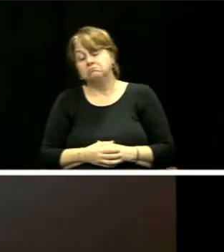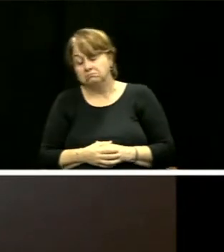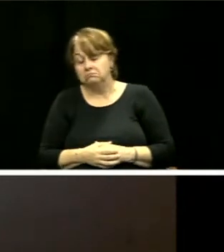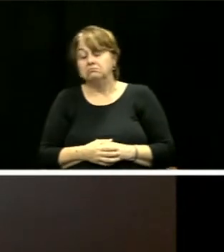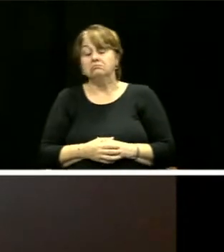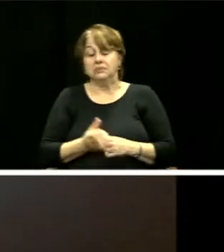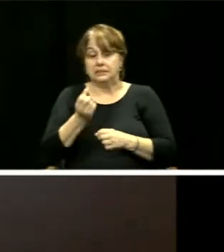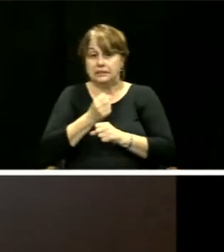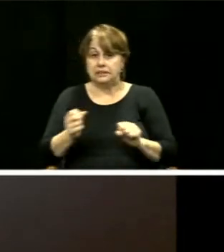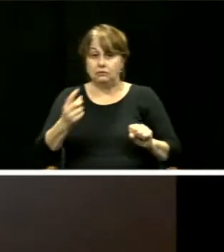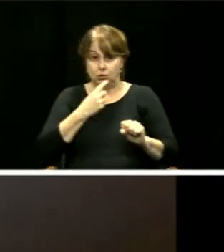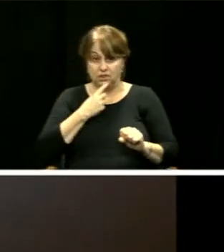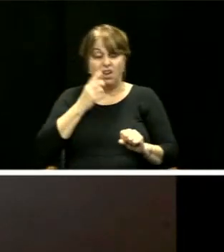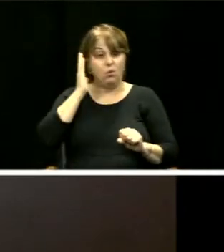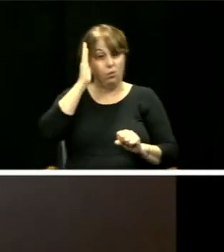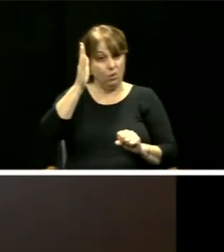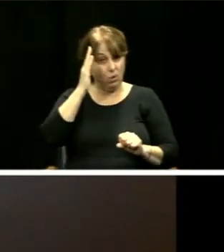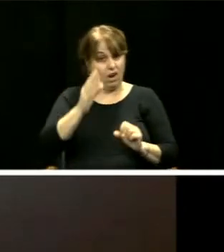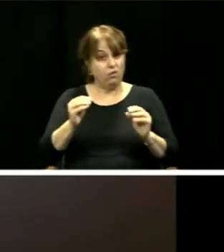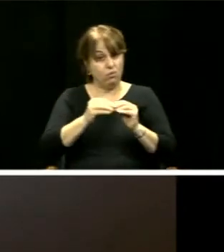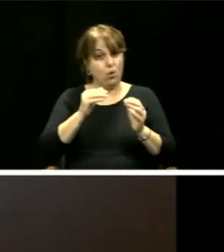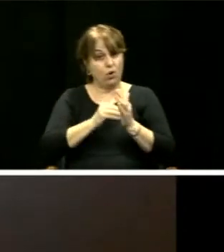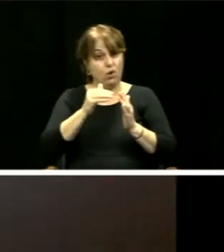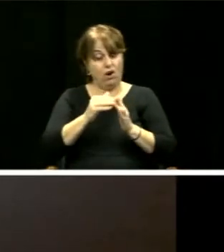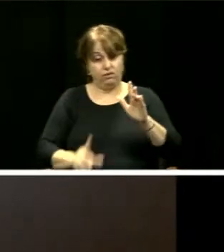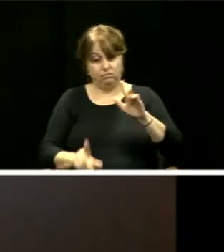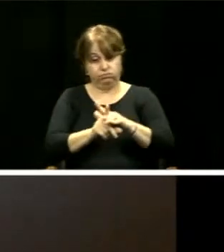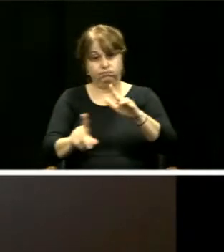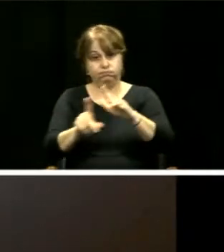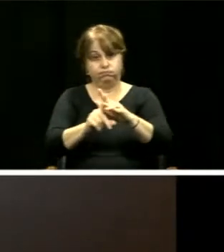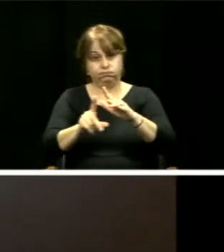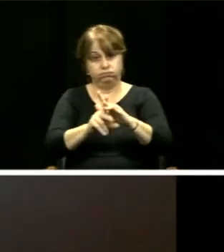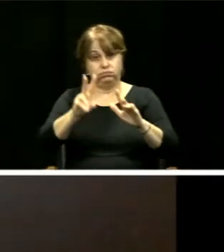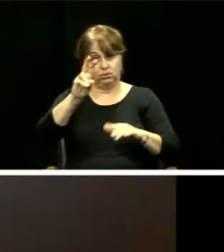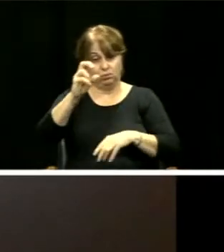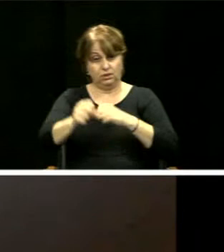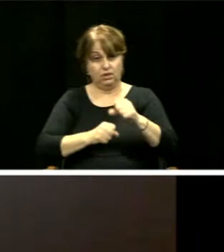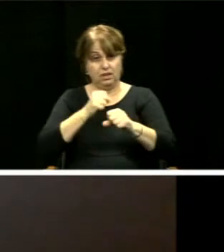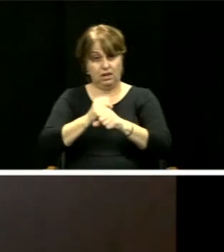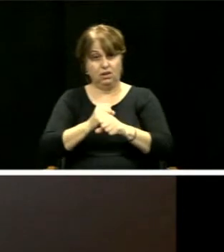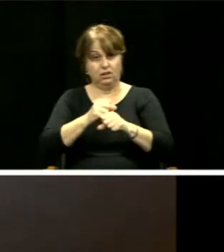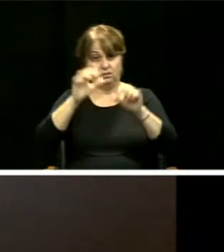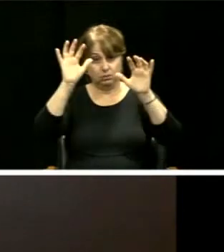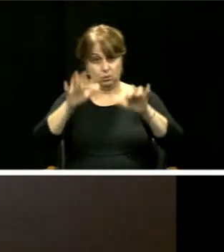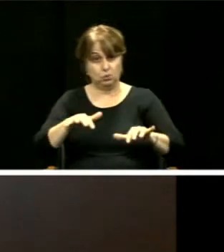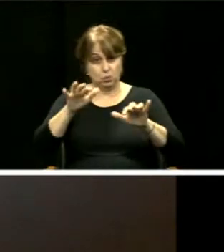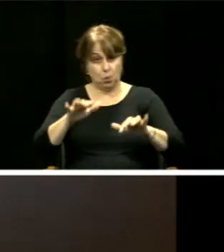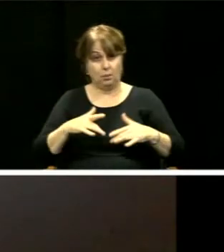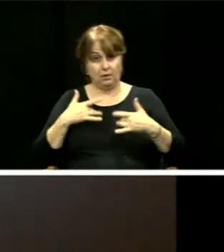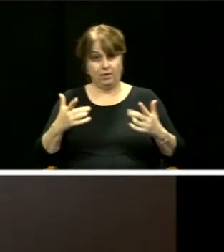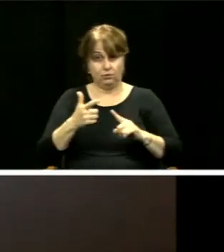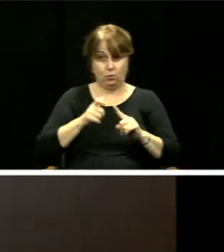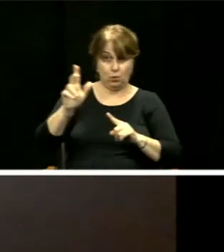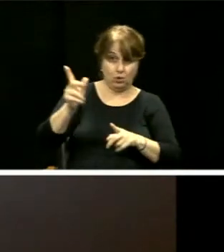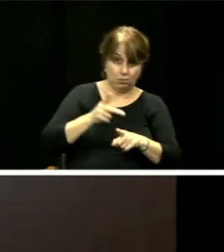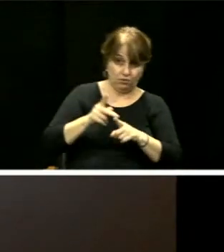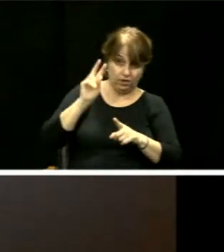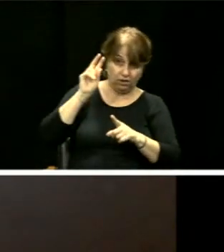more of these 100-year, 200-year storm events? I mean, from your professional opinion?